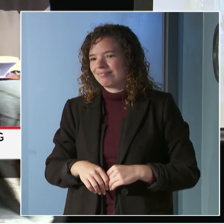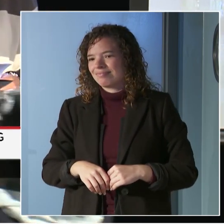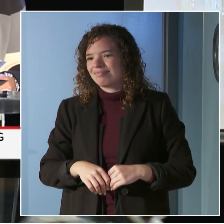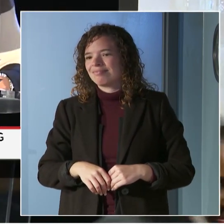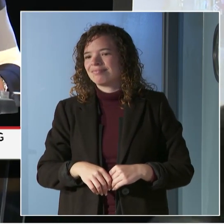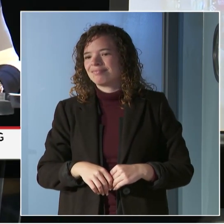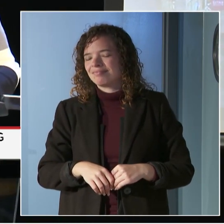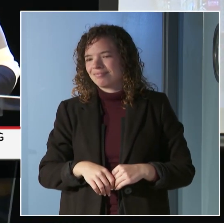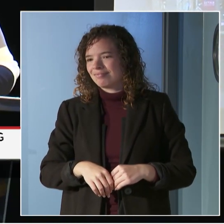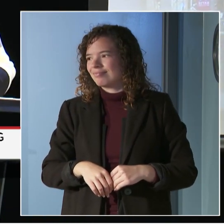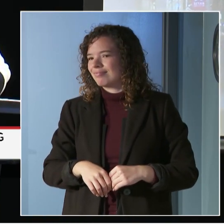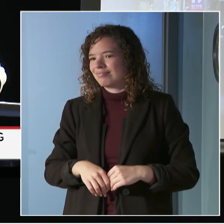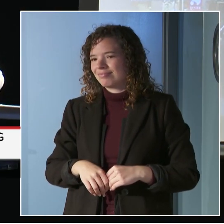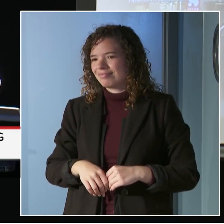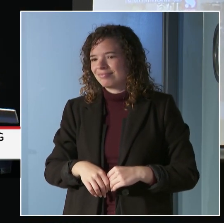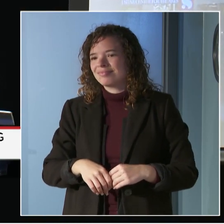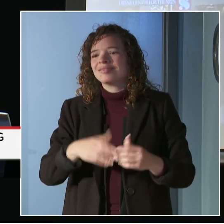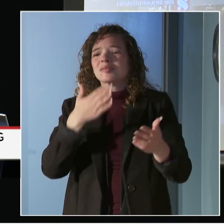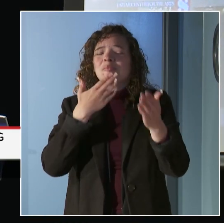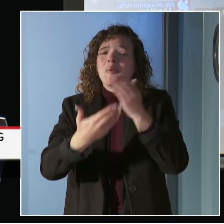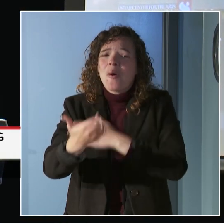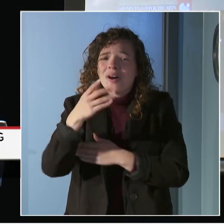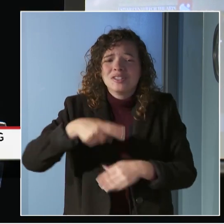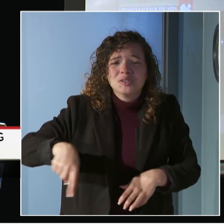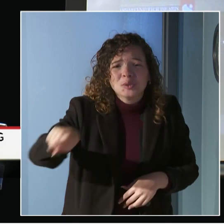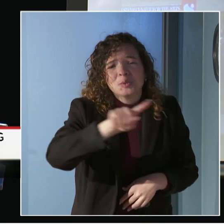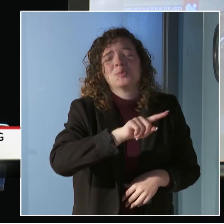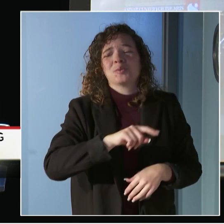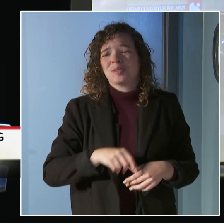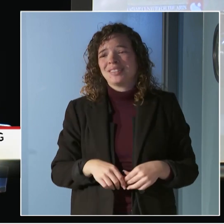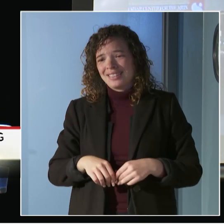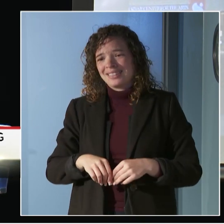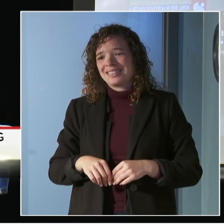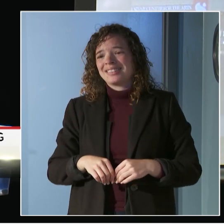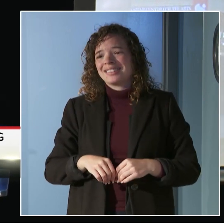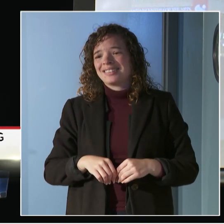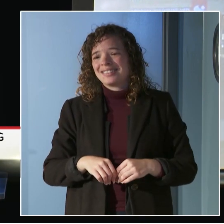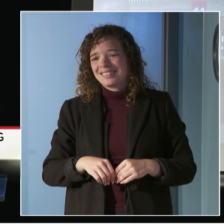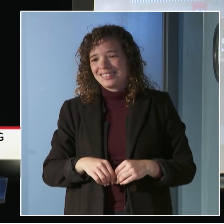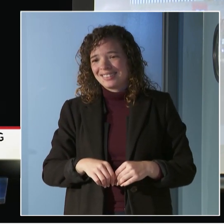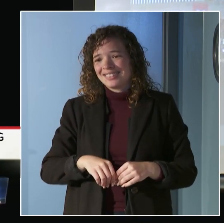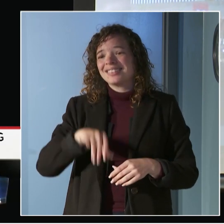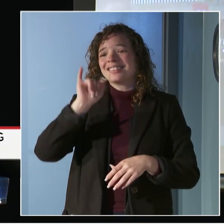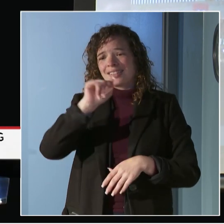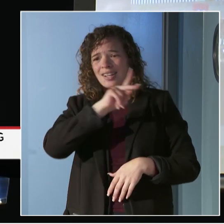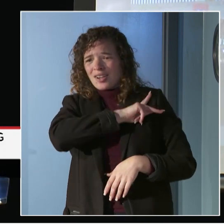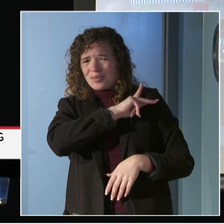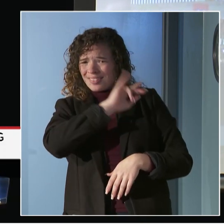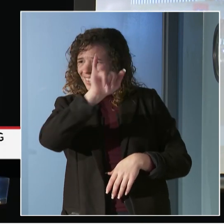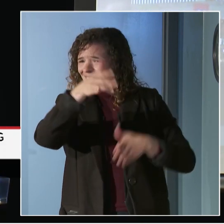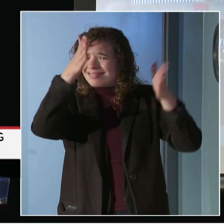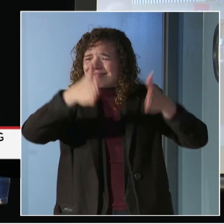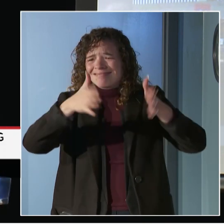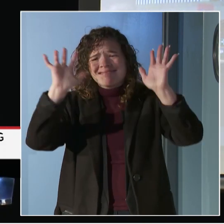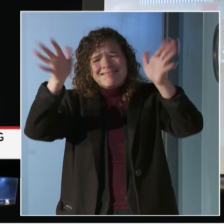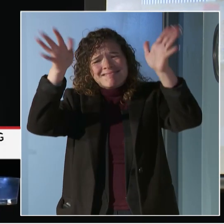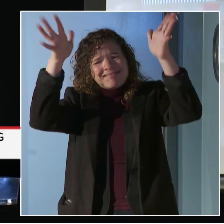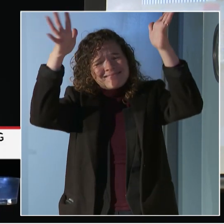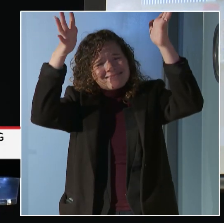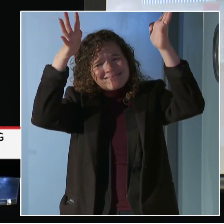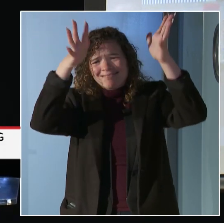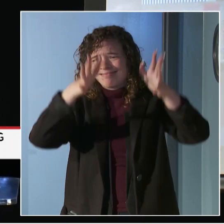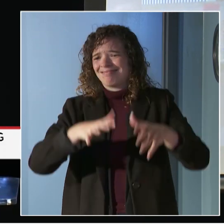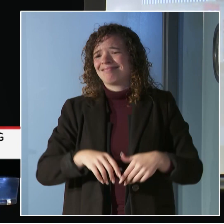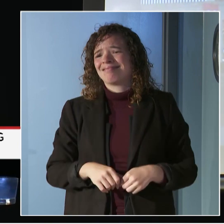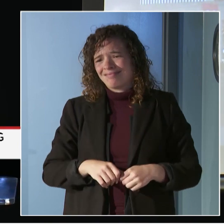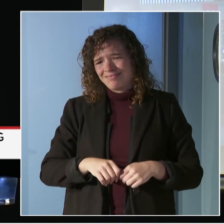Well, good morning, everybody. Let's give Khalud a big round of applause. It's wonderful to